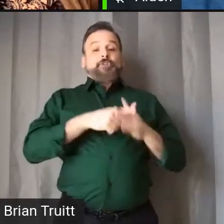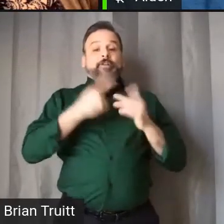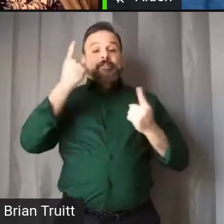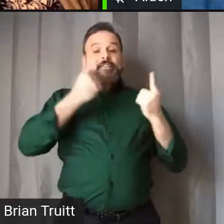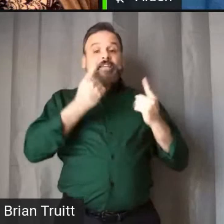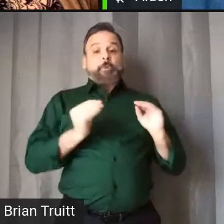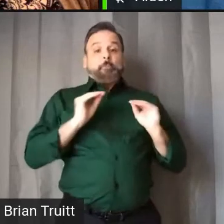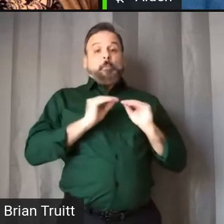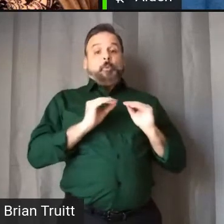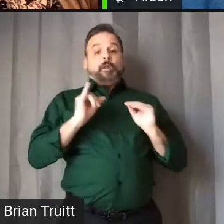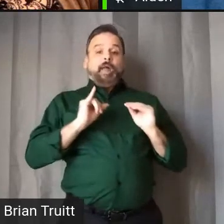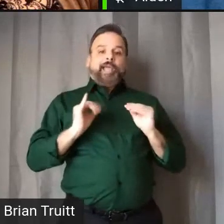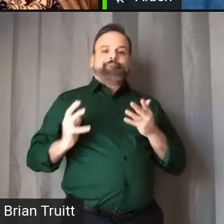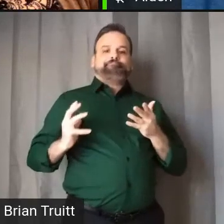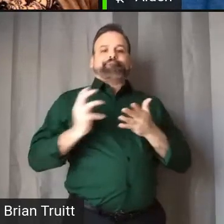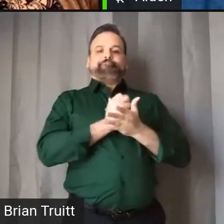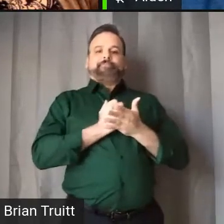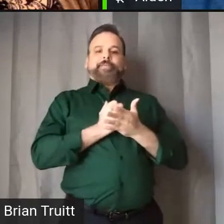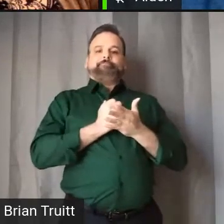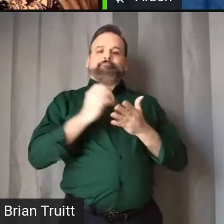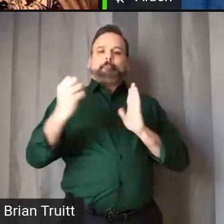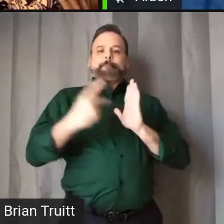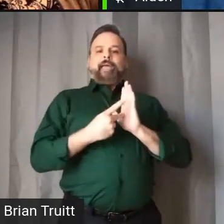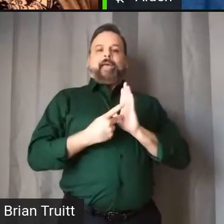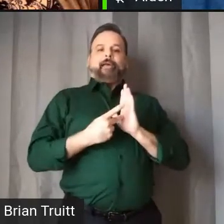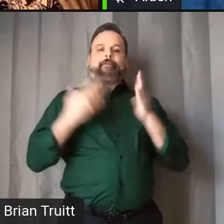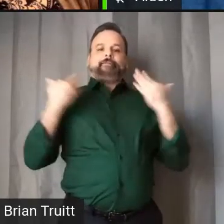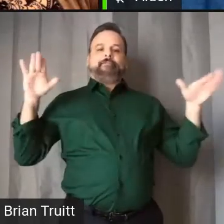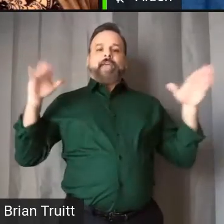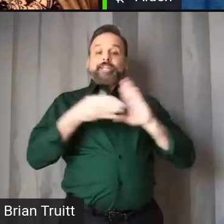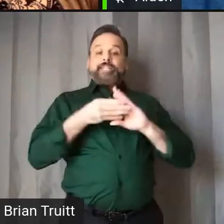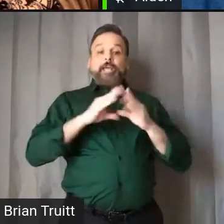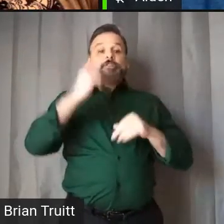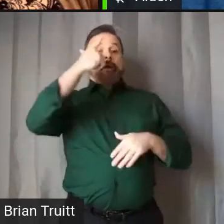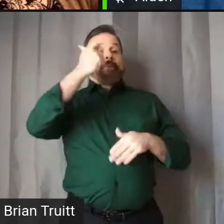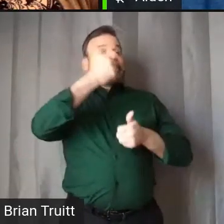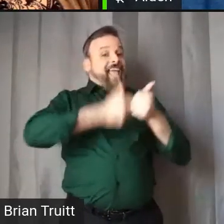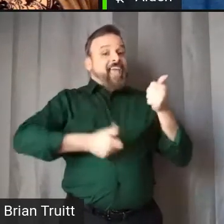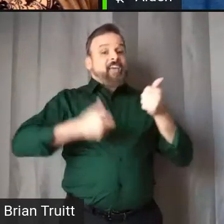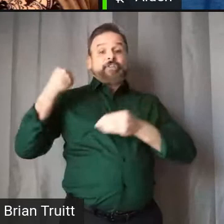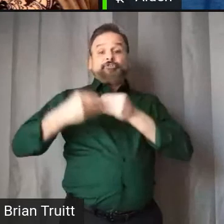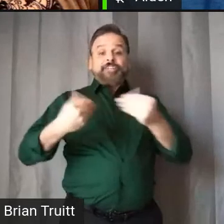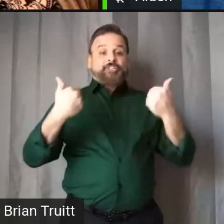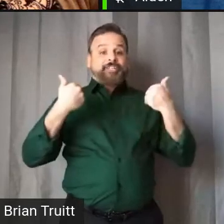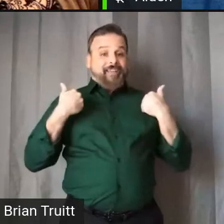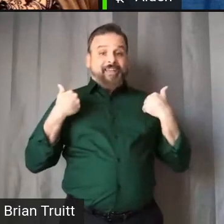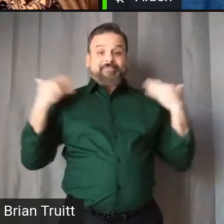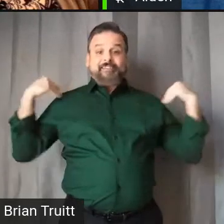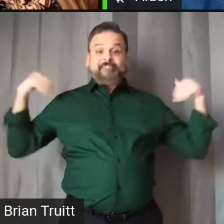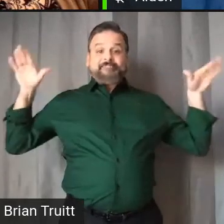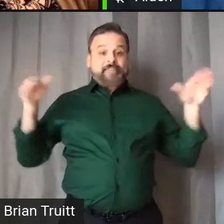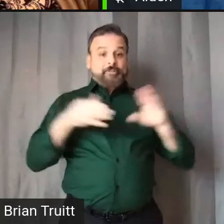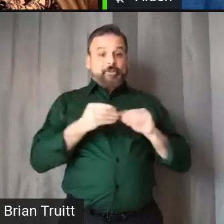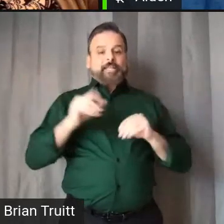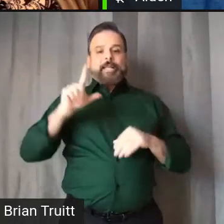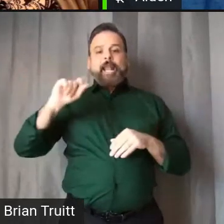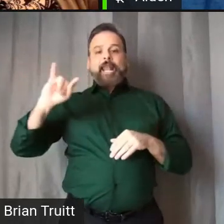as reclaiming fairy tales because every tradition has them, because in Latinx tradition, growing